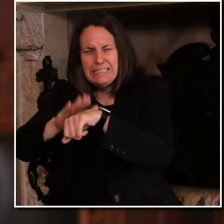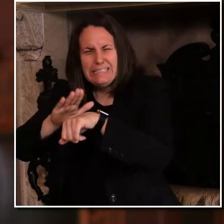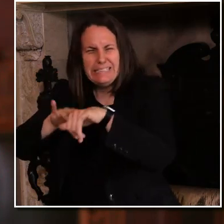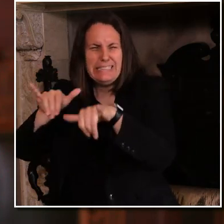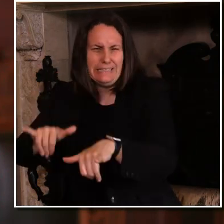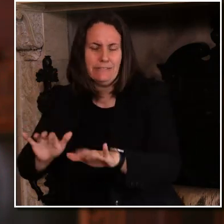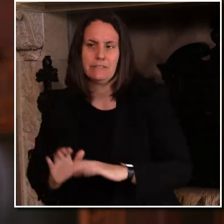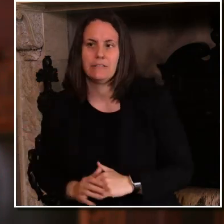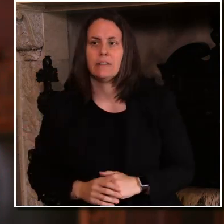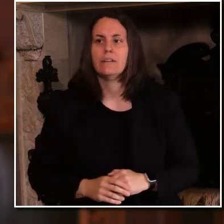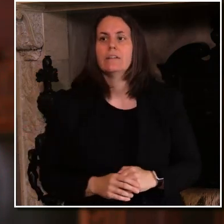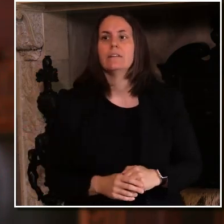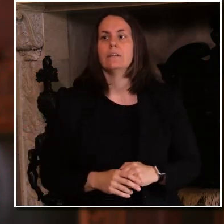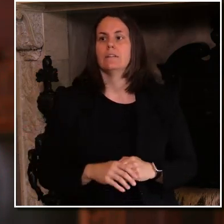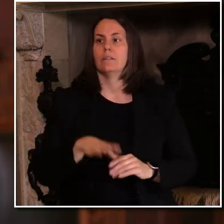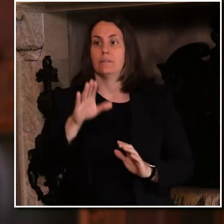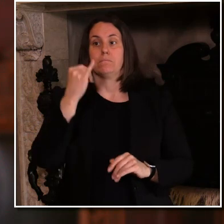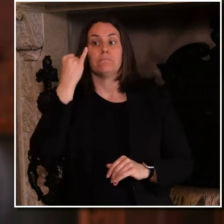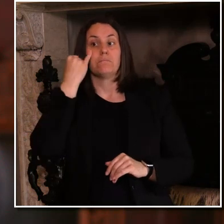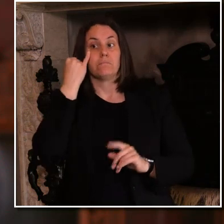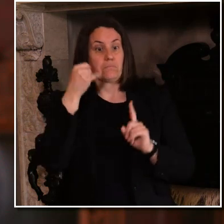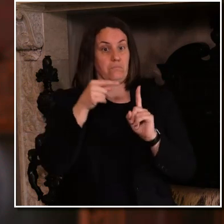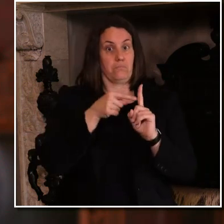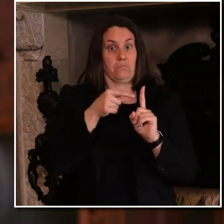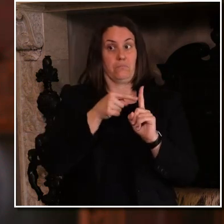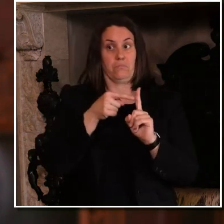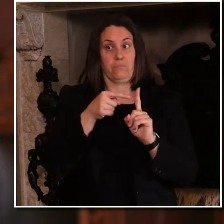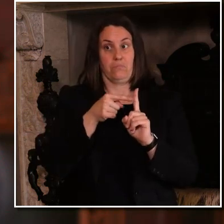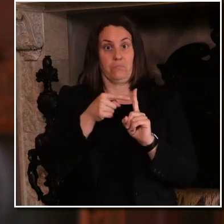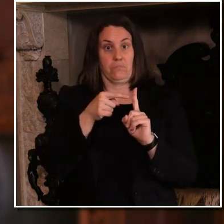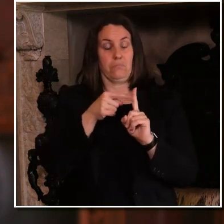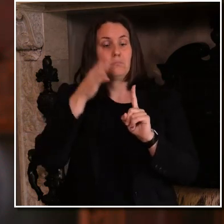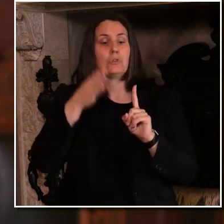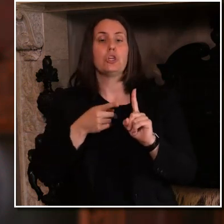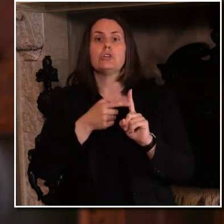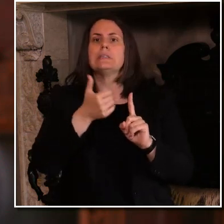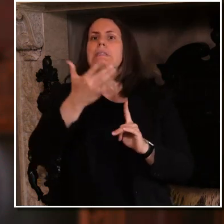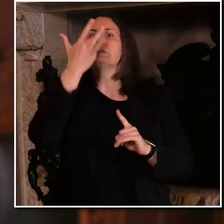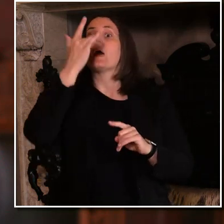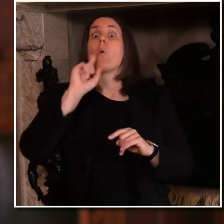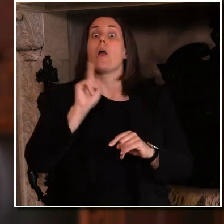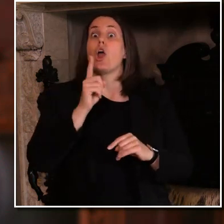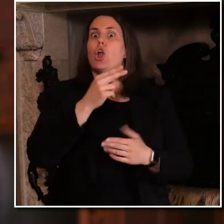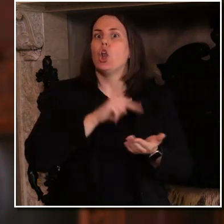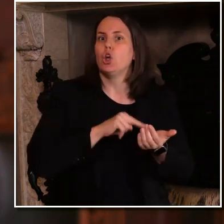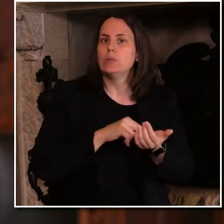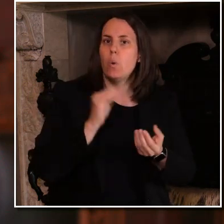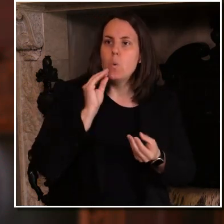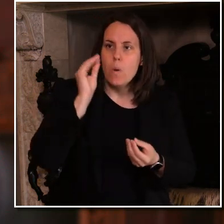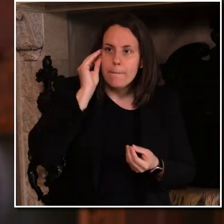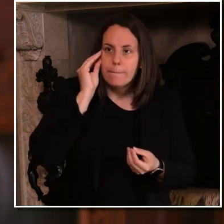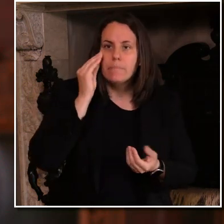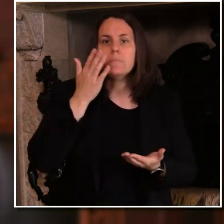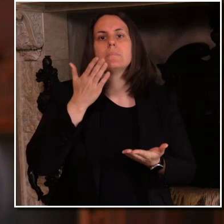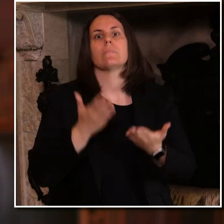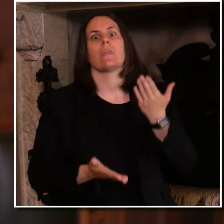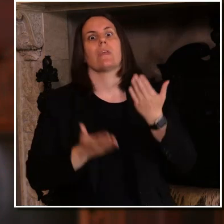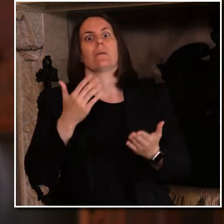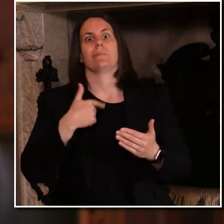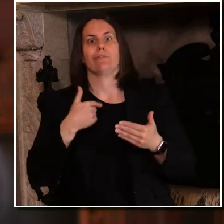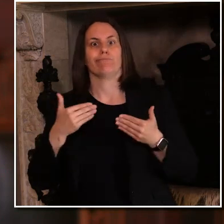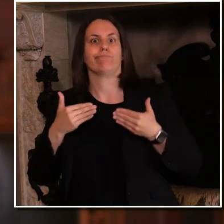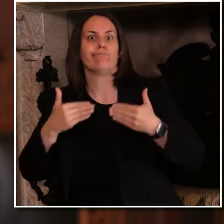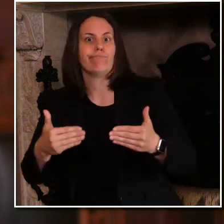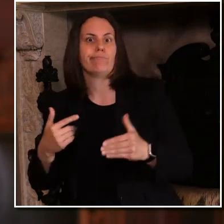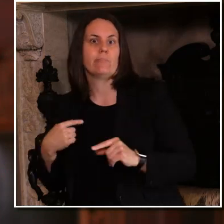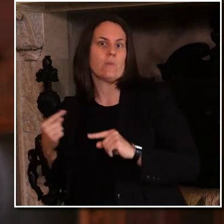indicates the need for a facility-wide investigation. The same is true for 2 or more cases in a group housing facility, such as a